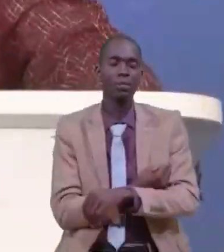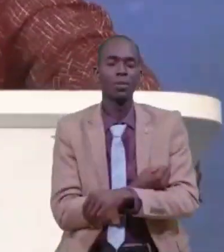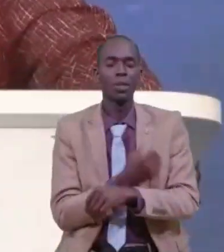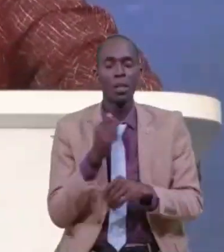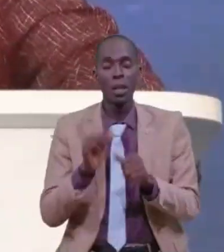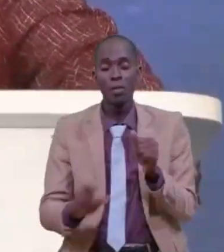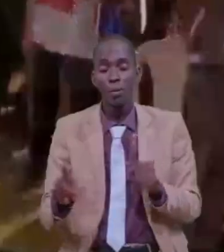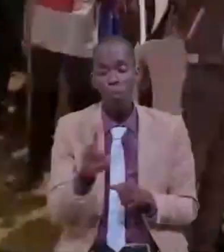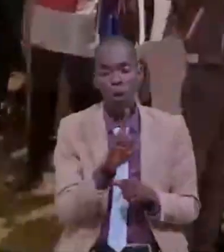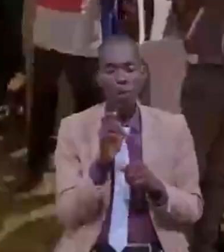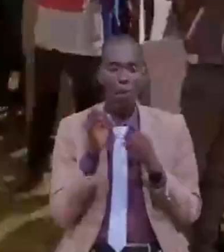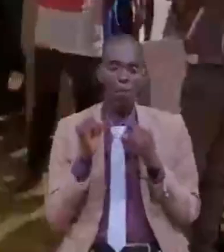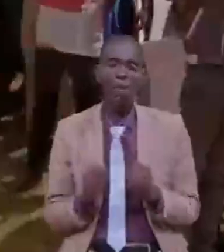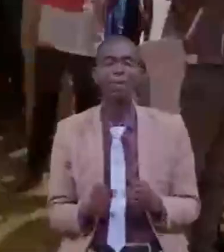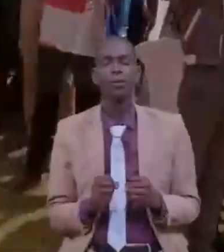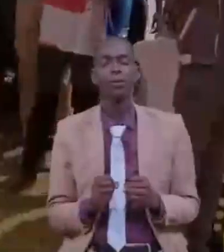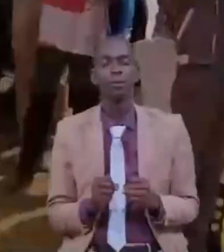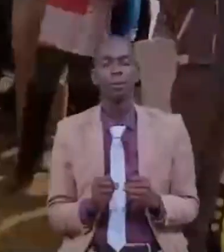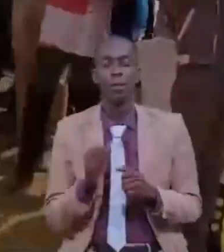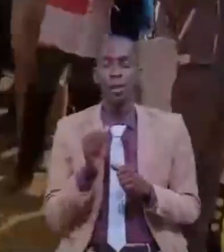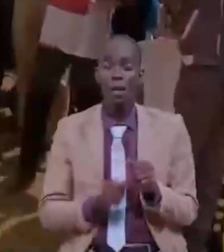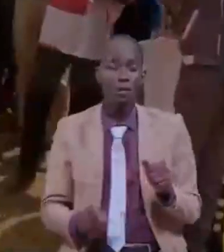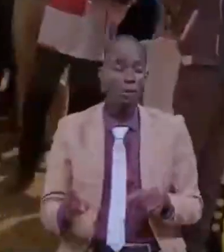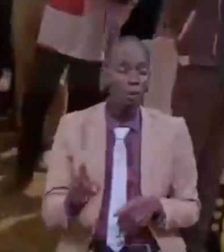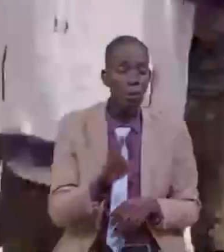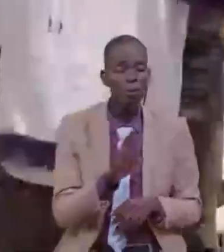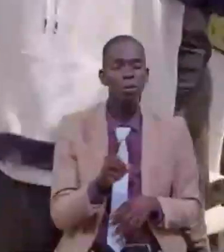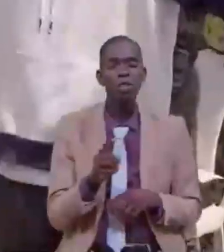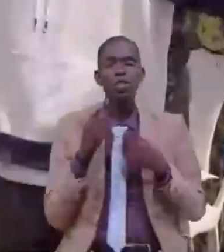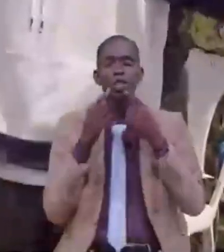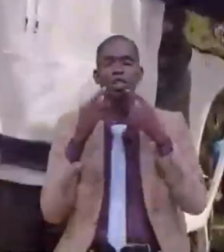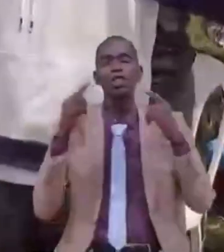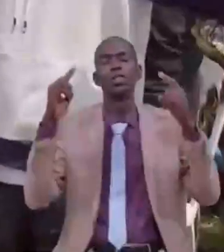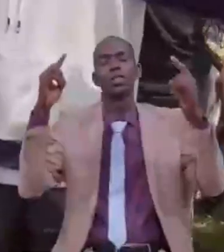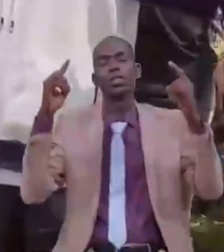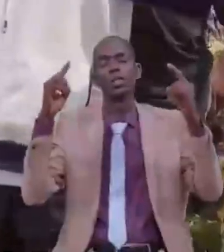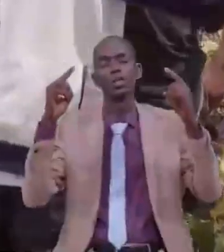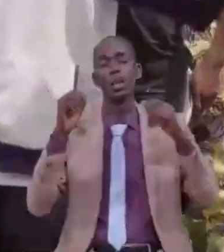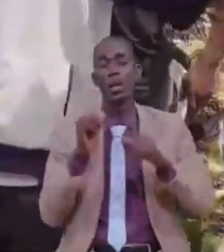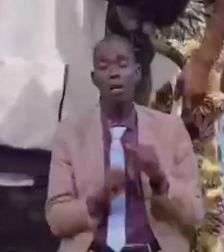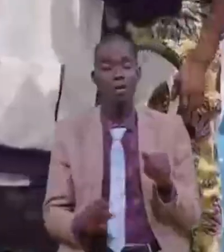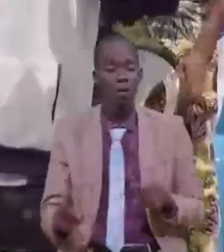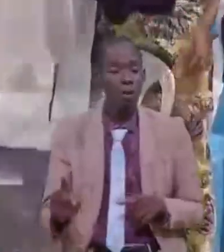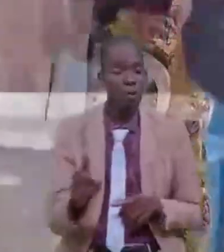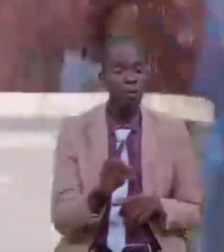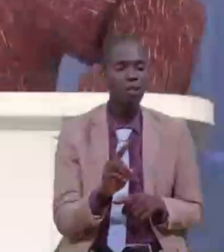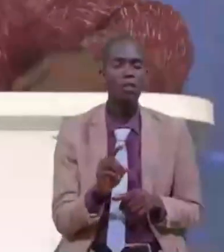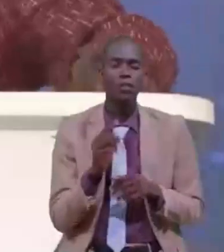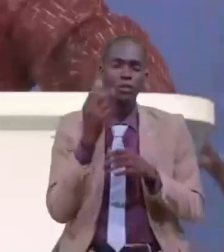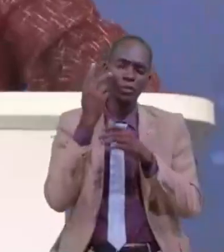Everyone, power. Amen. Everyone, success. Amen. Everyone, vision.